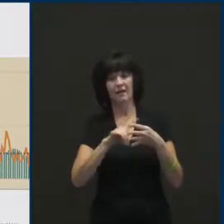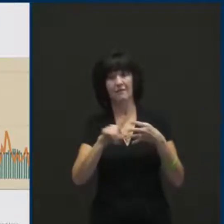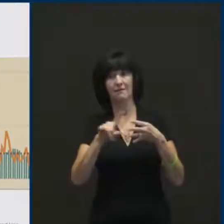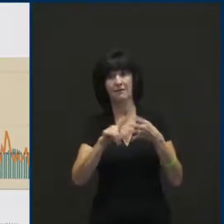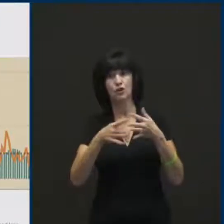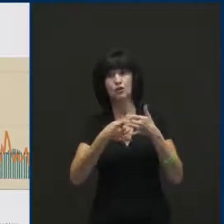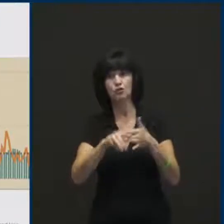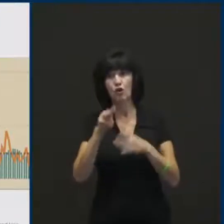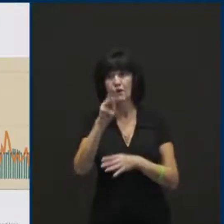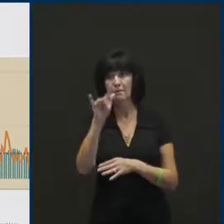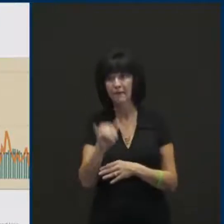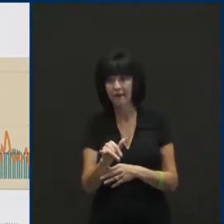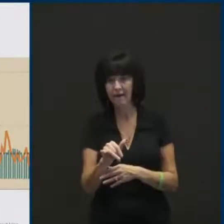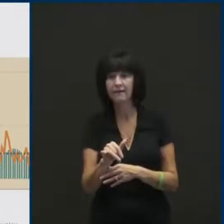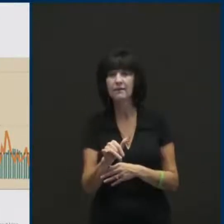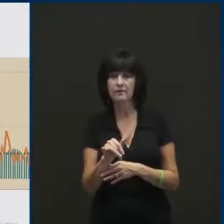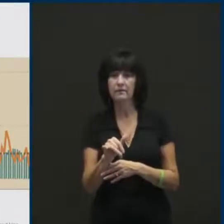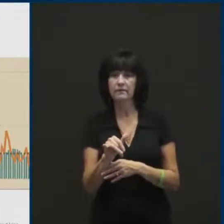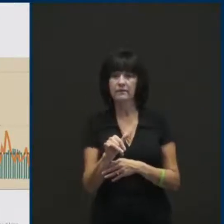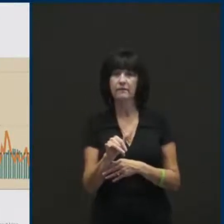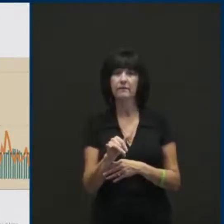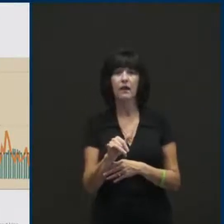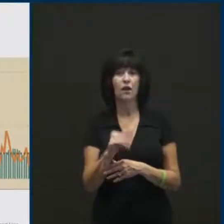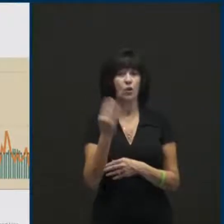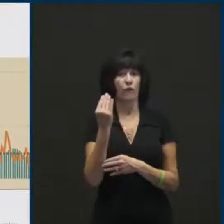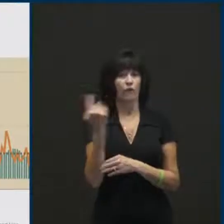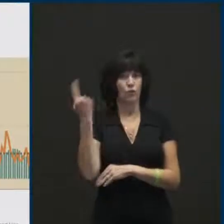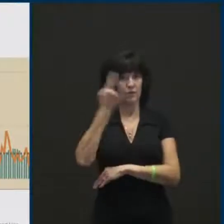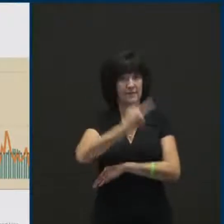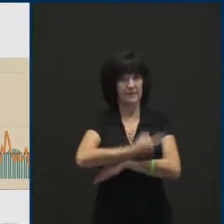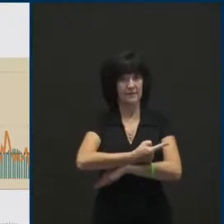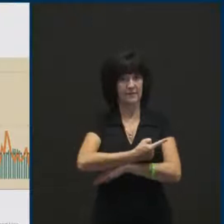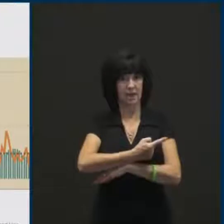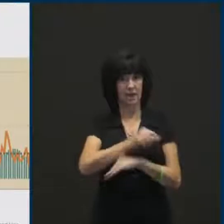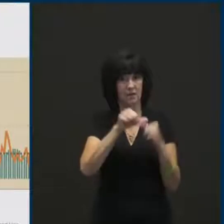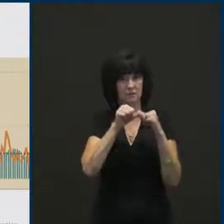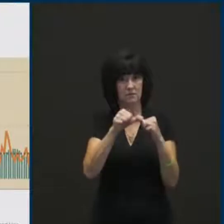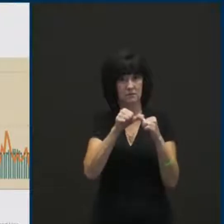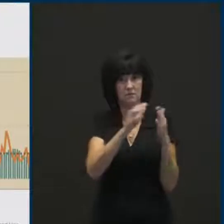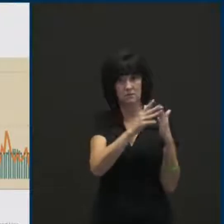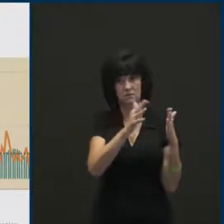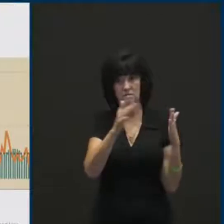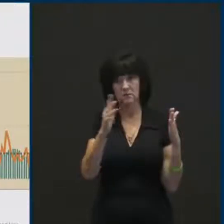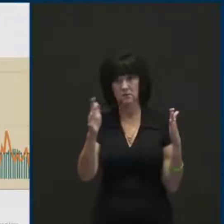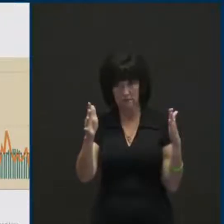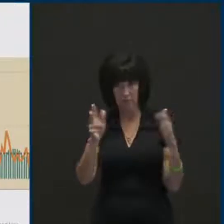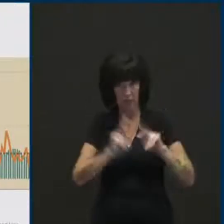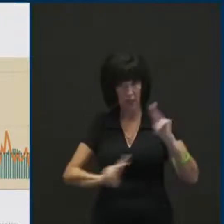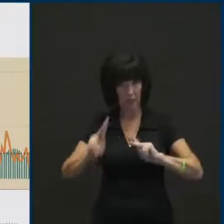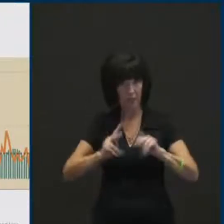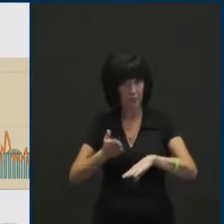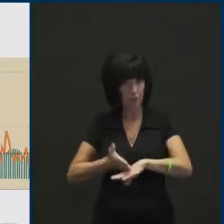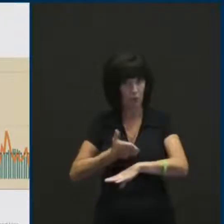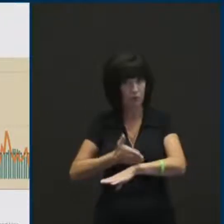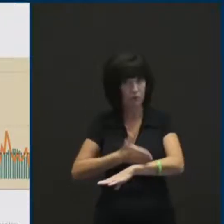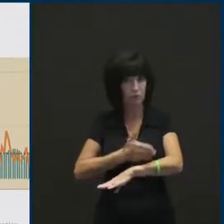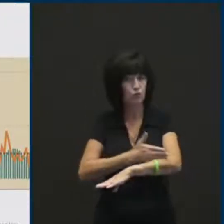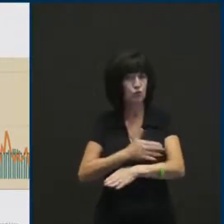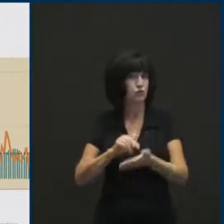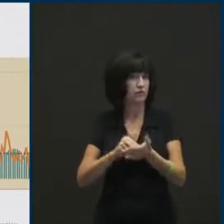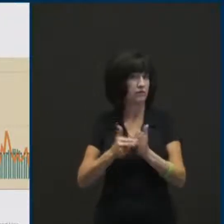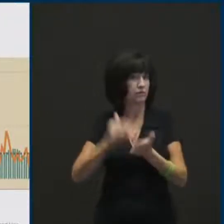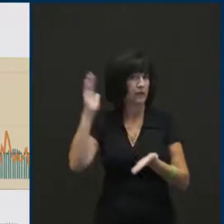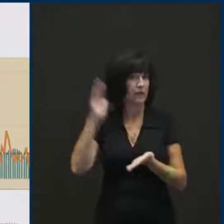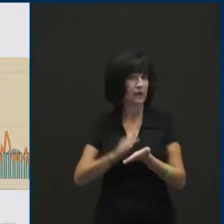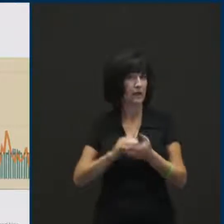to decline. Once we had 14 days of improving conditions, lower positive cases,